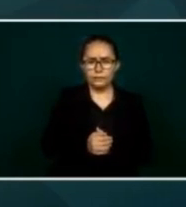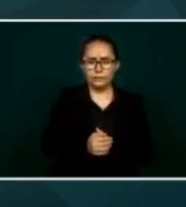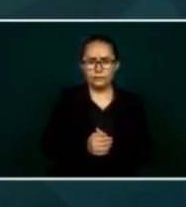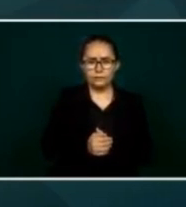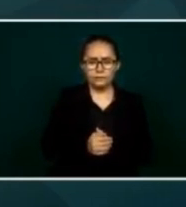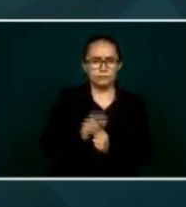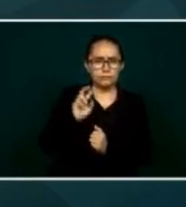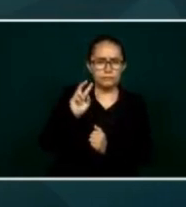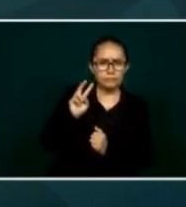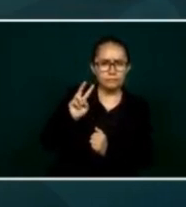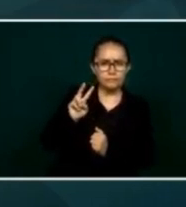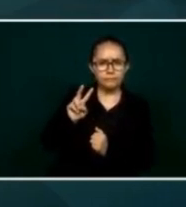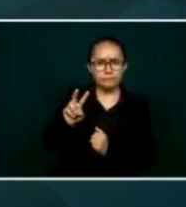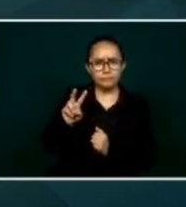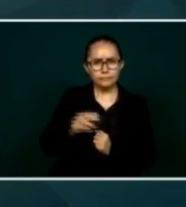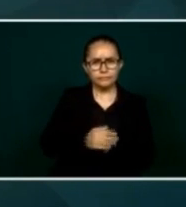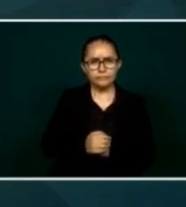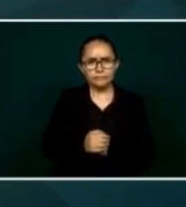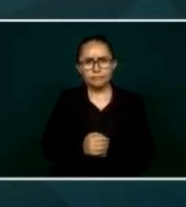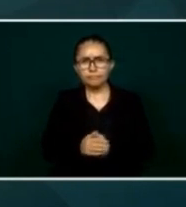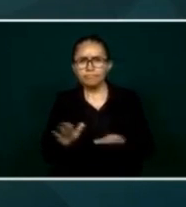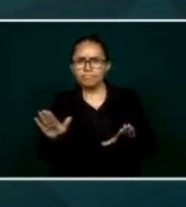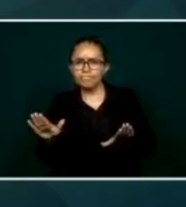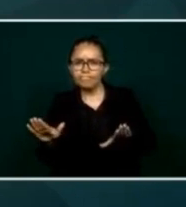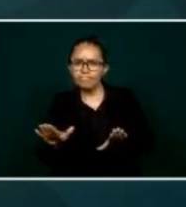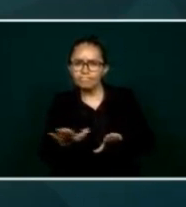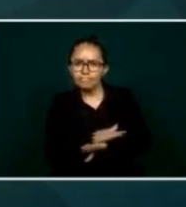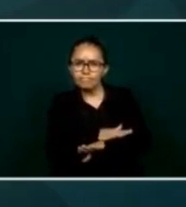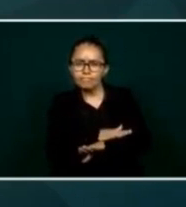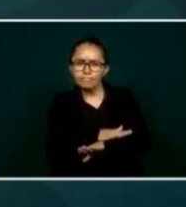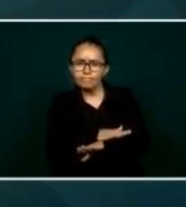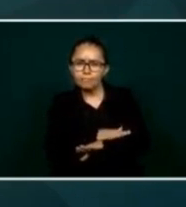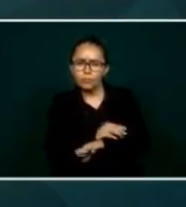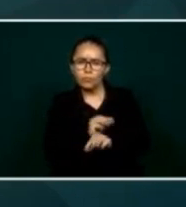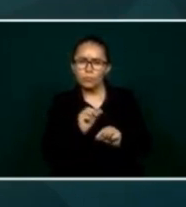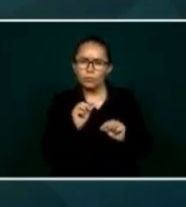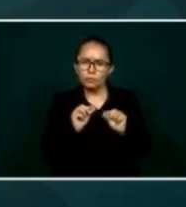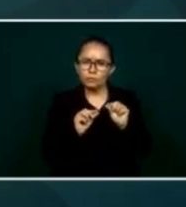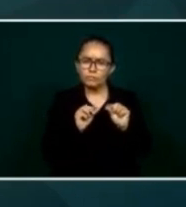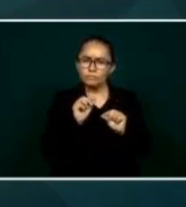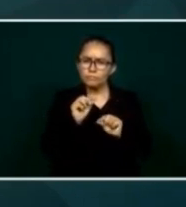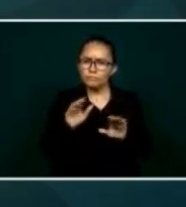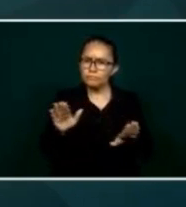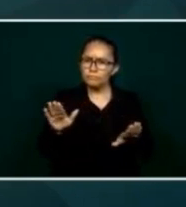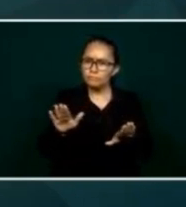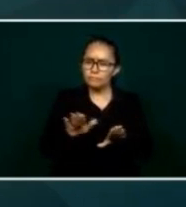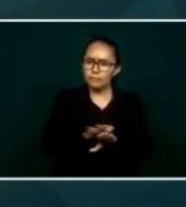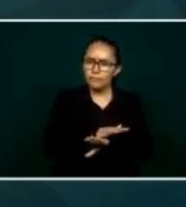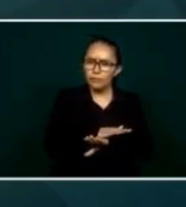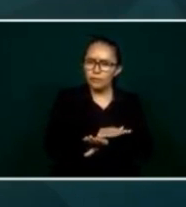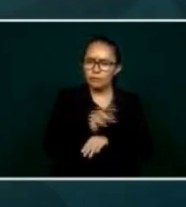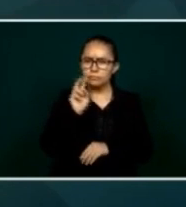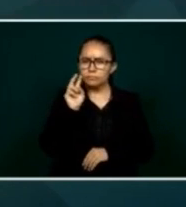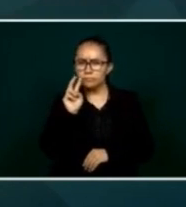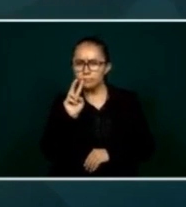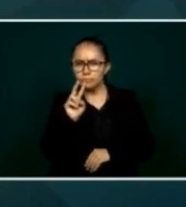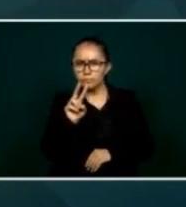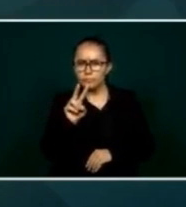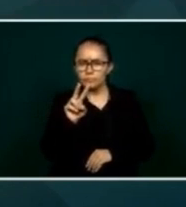but it is evident, el cambio, this change. Es, evidente de que